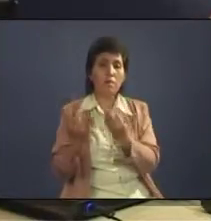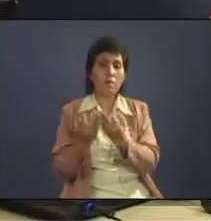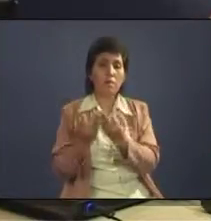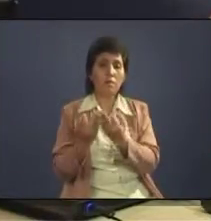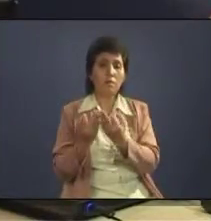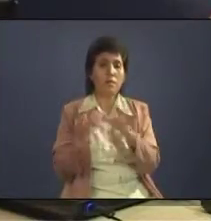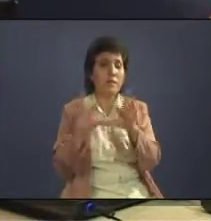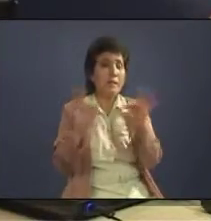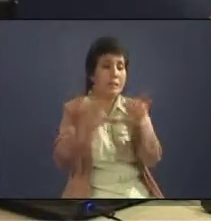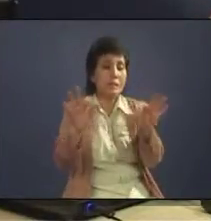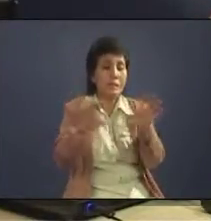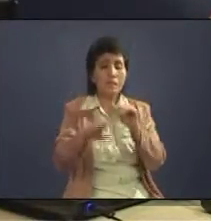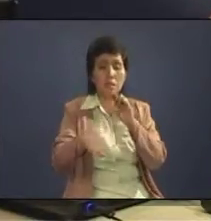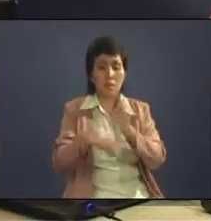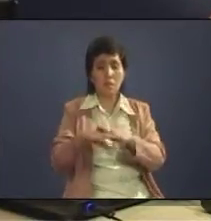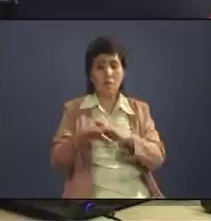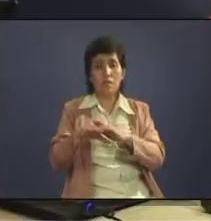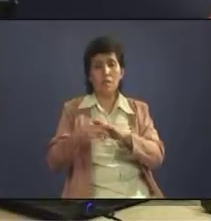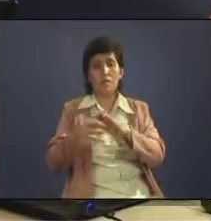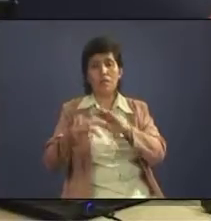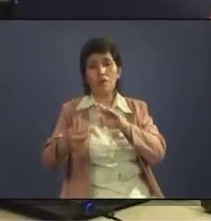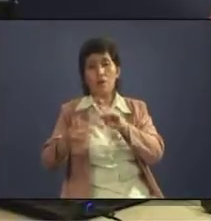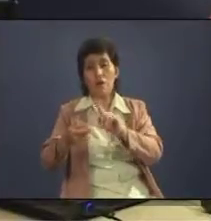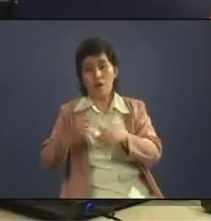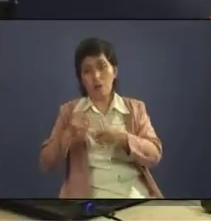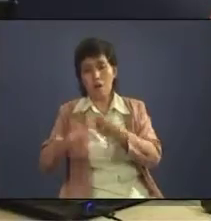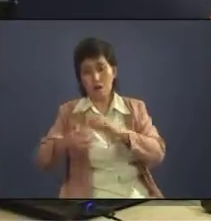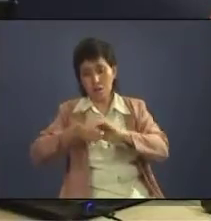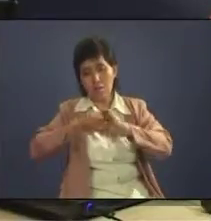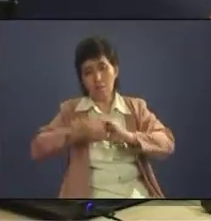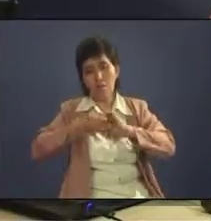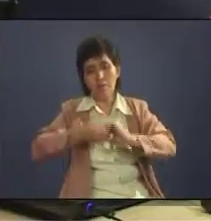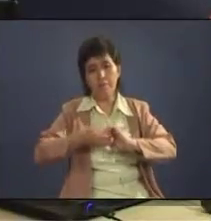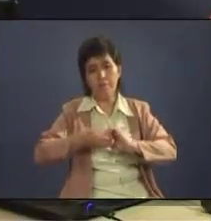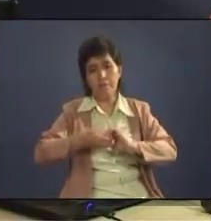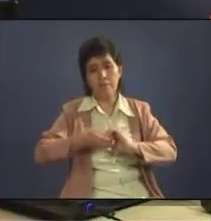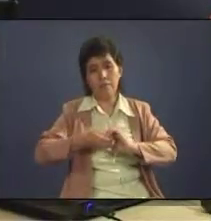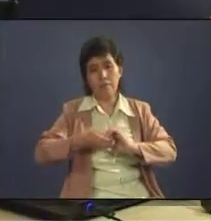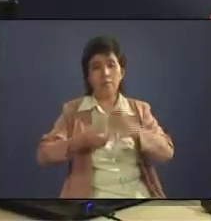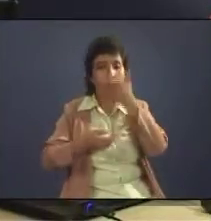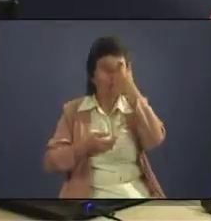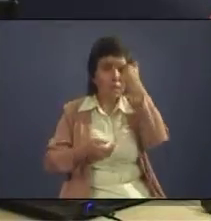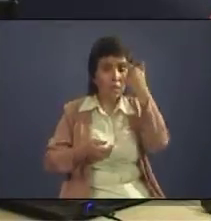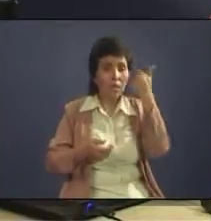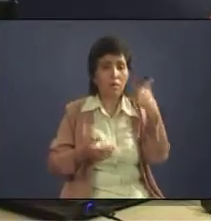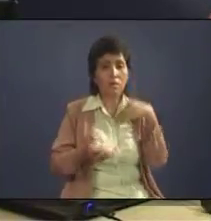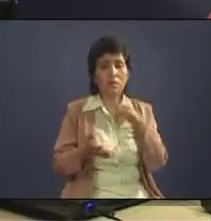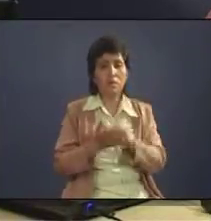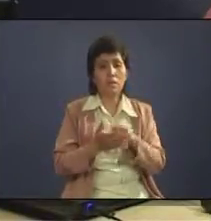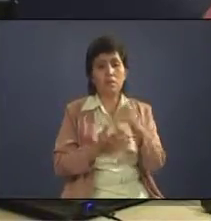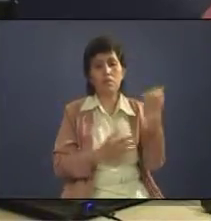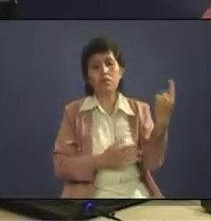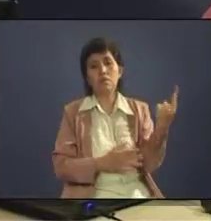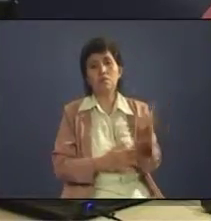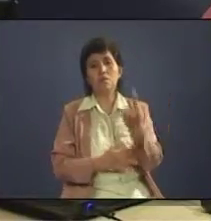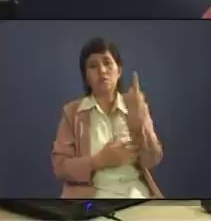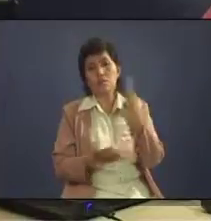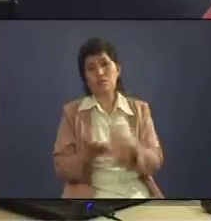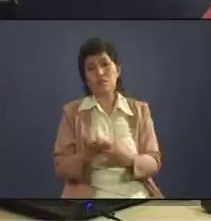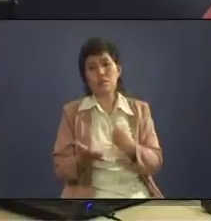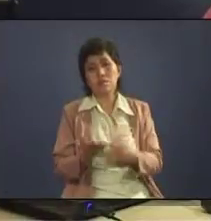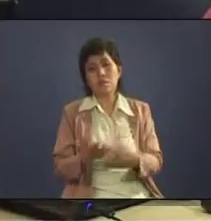your work problems towards your colleagues or your friends. Okay, because that is always the starting